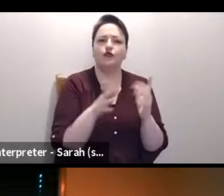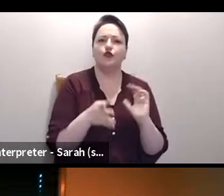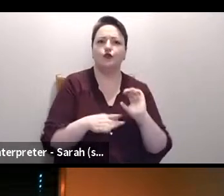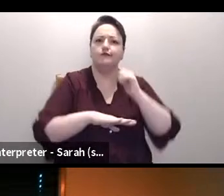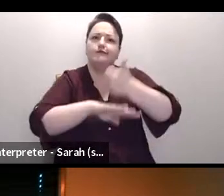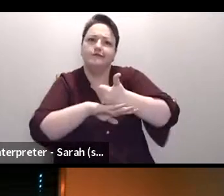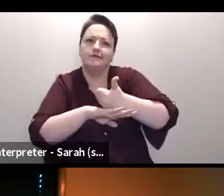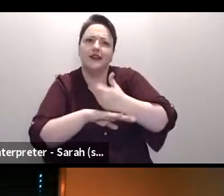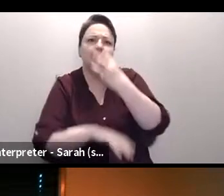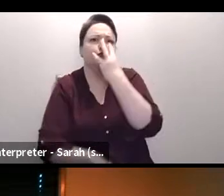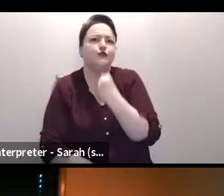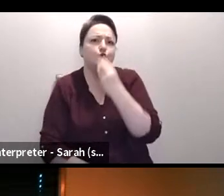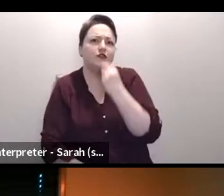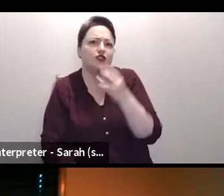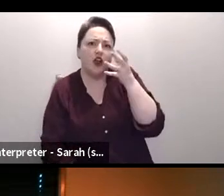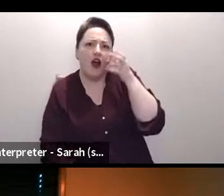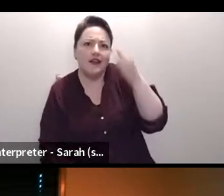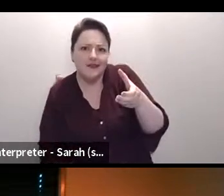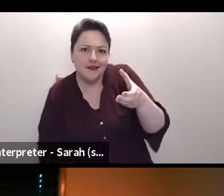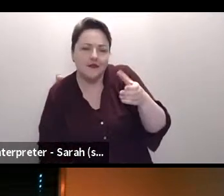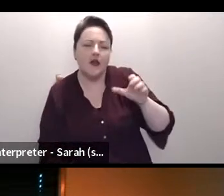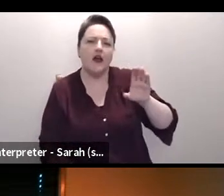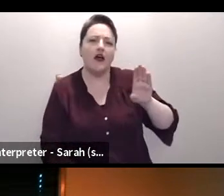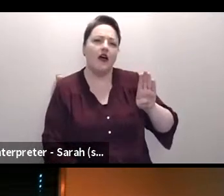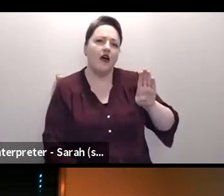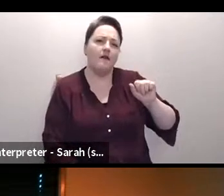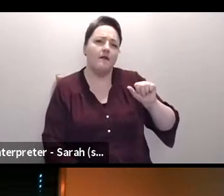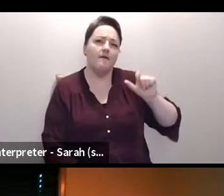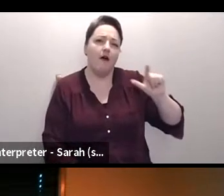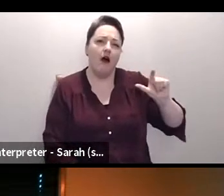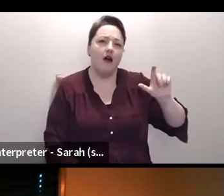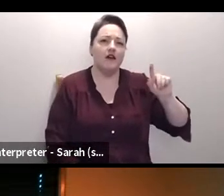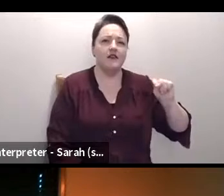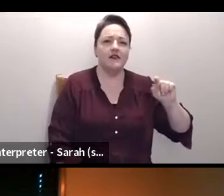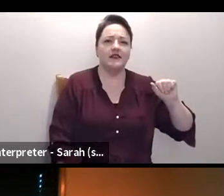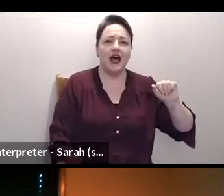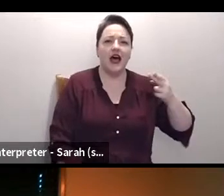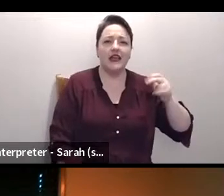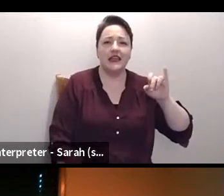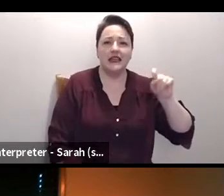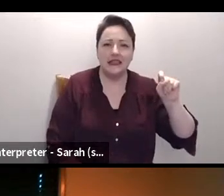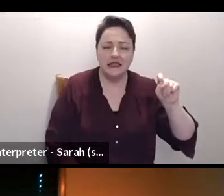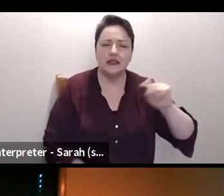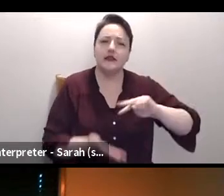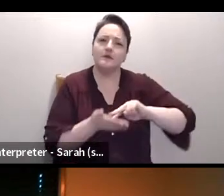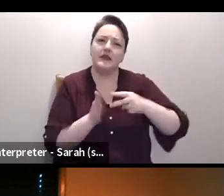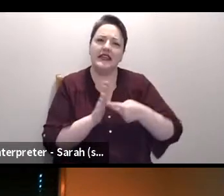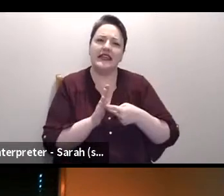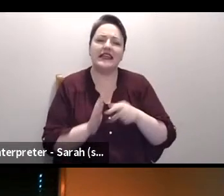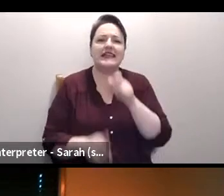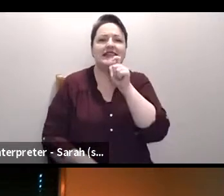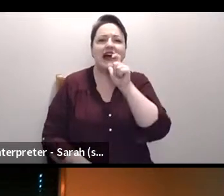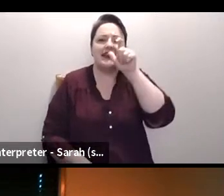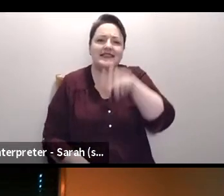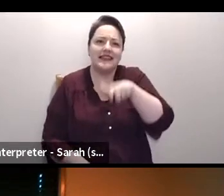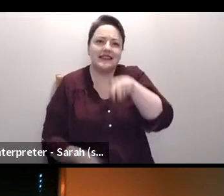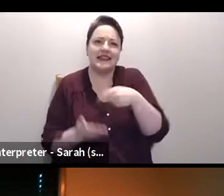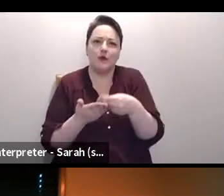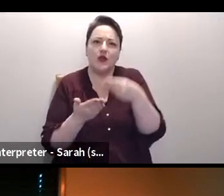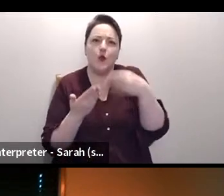Jewish concept of bal tahit, which means unnecessary waste. And so we have sort